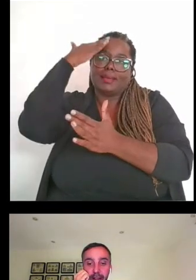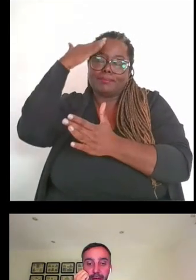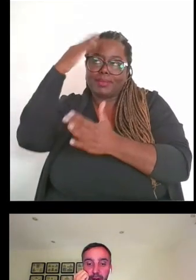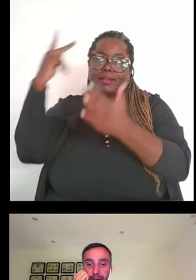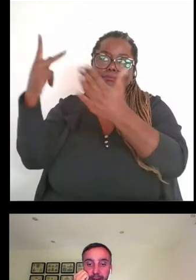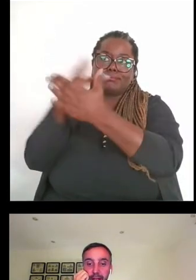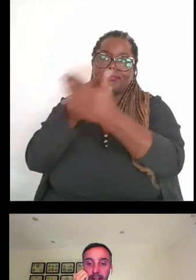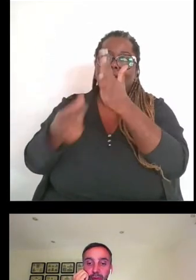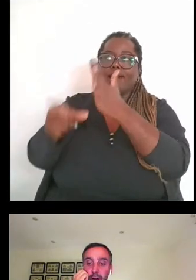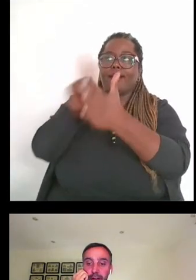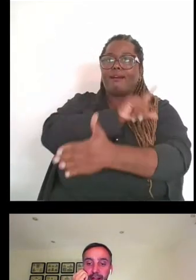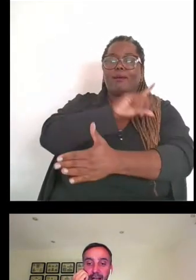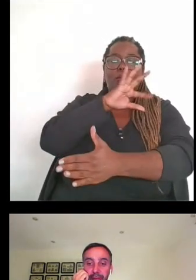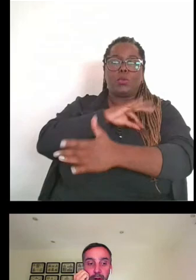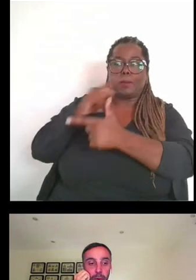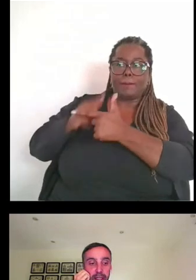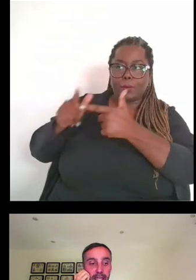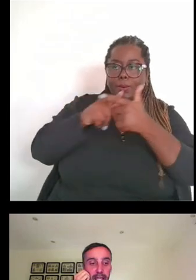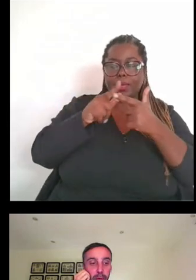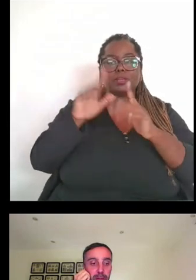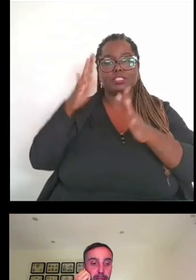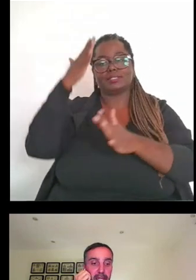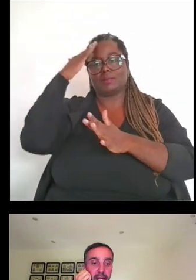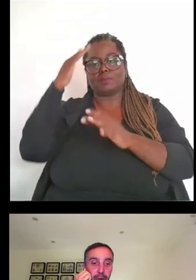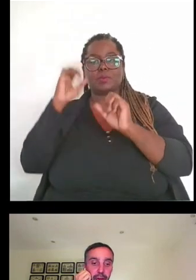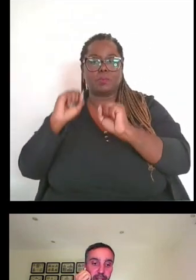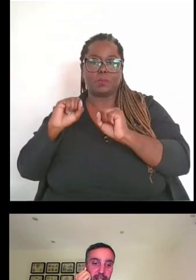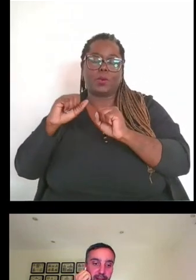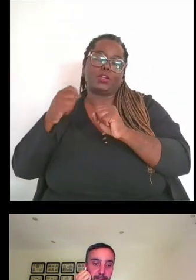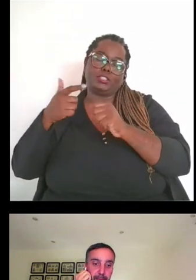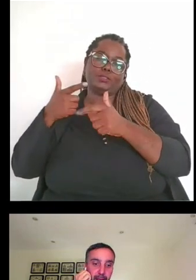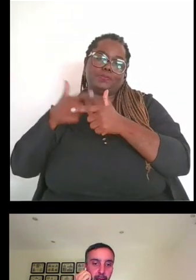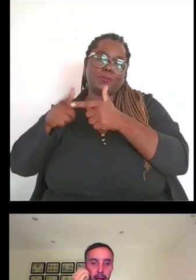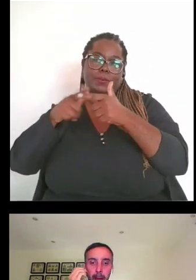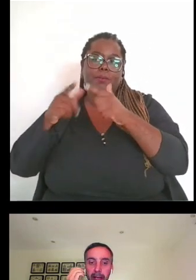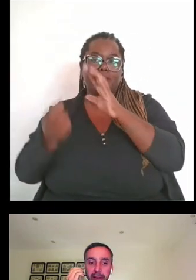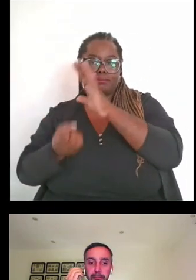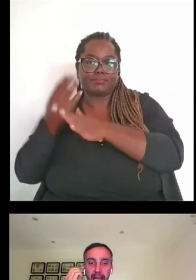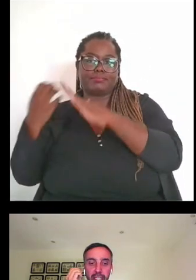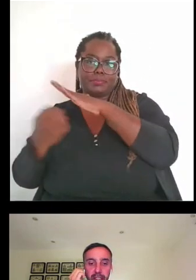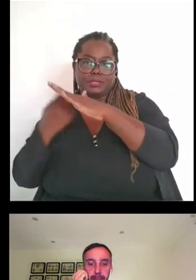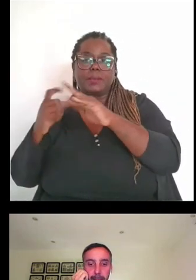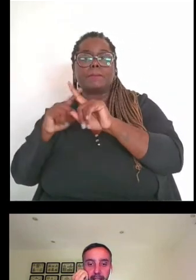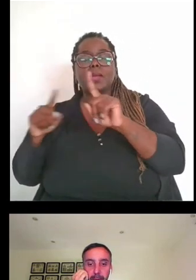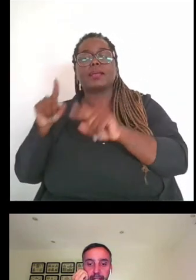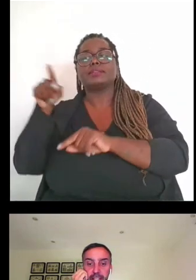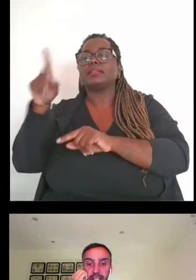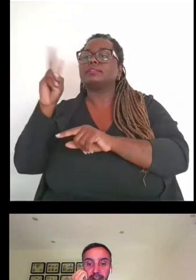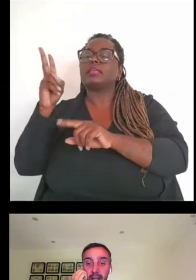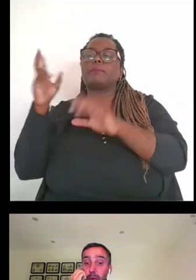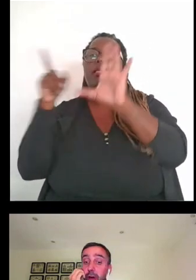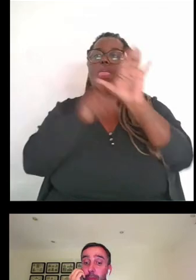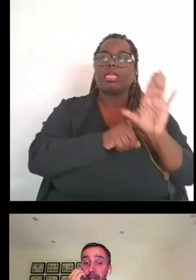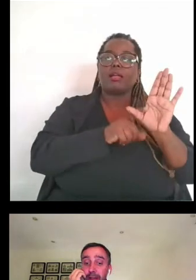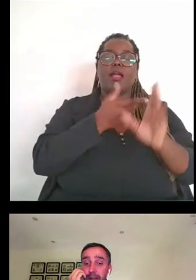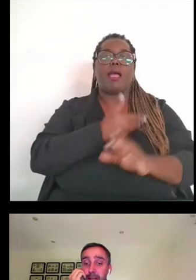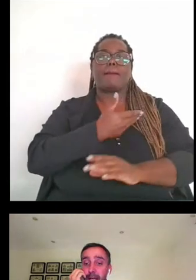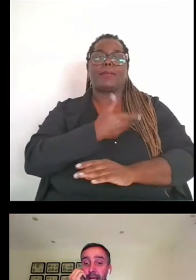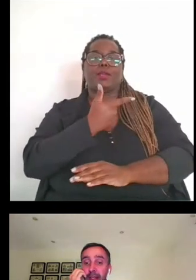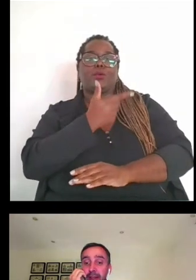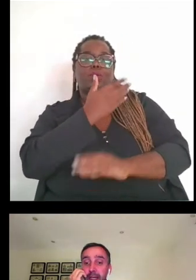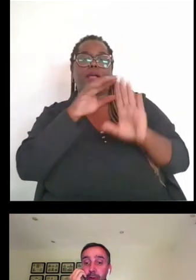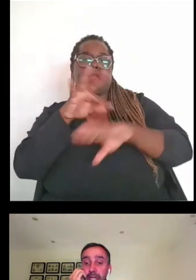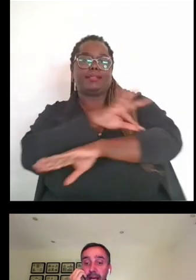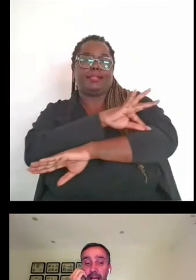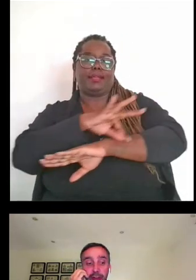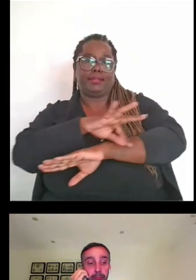support of architect threats throughout his life when dealing with building authorities participation in public competitions was hopeless